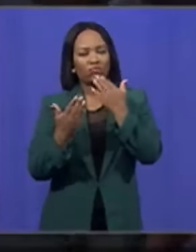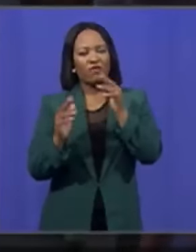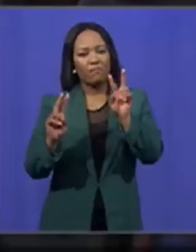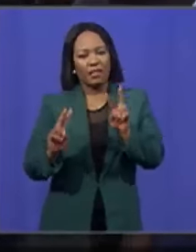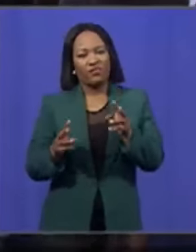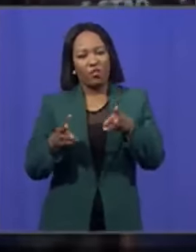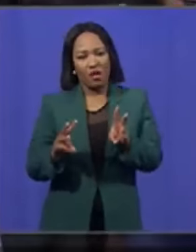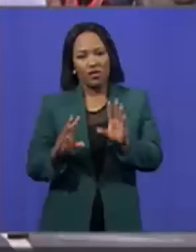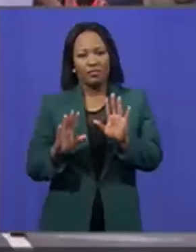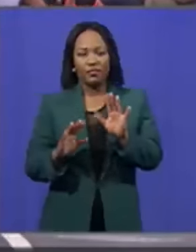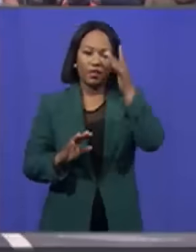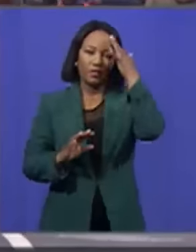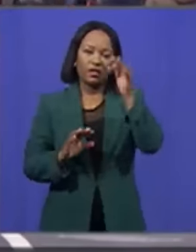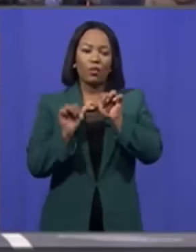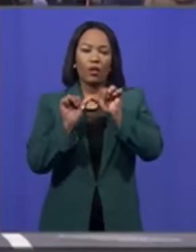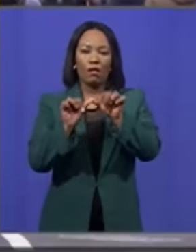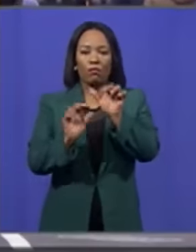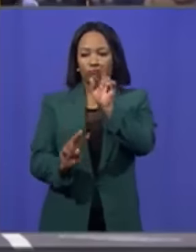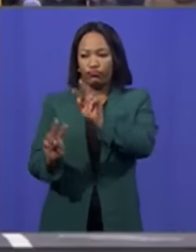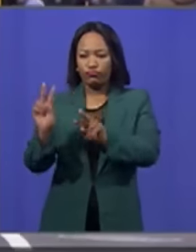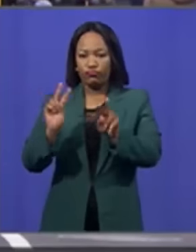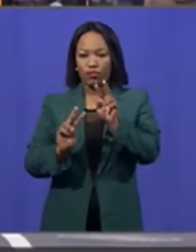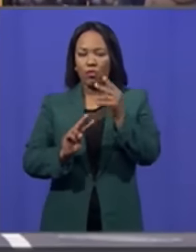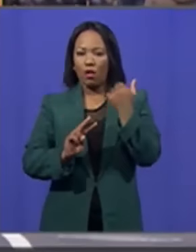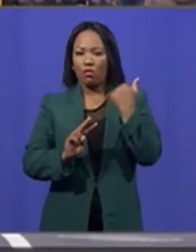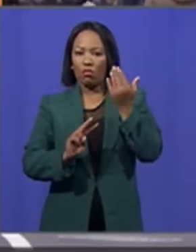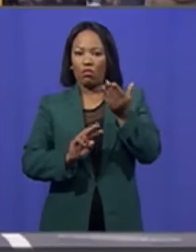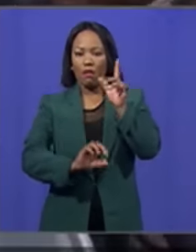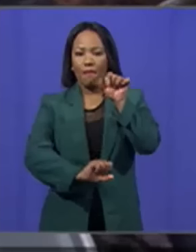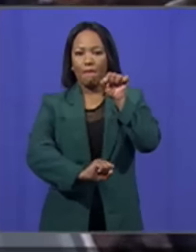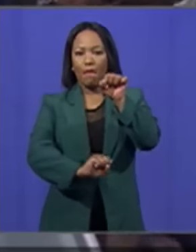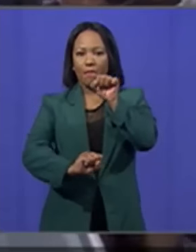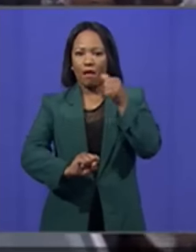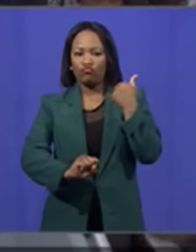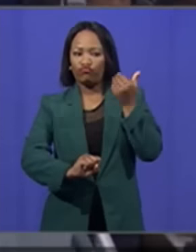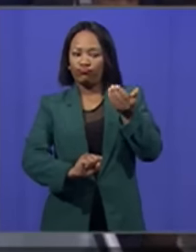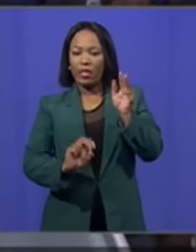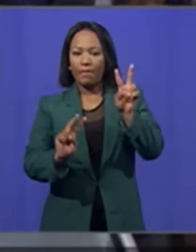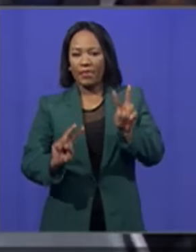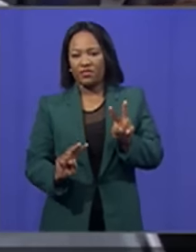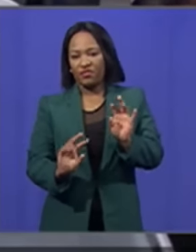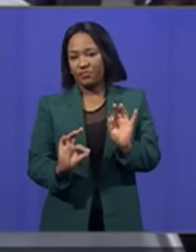Mmuso o tla tswela pele o beha maemo leihlo ho latela mewanto eo ka kakaretso e bileng e kgutsitseng.